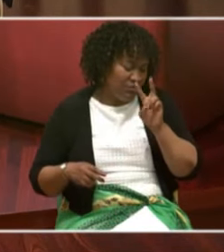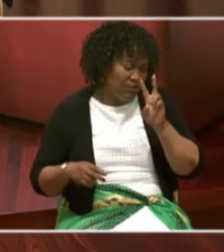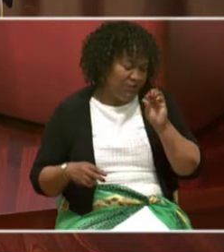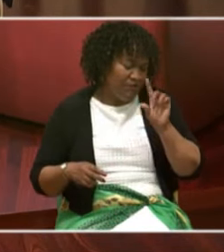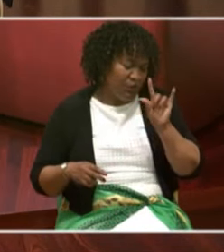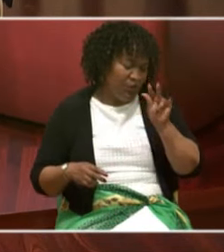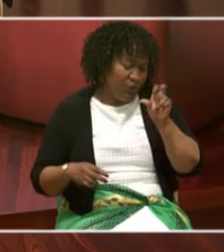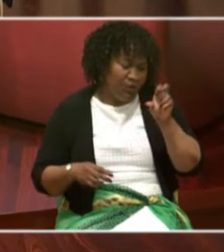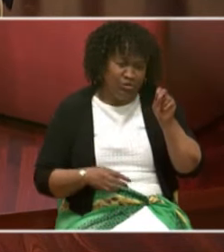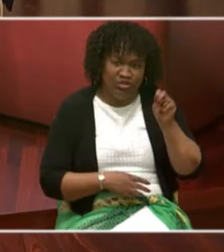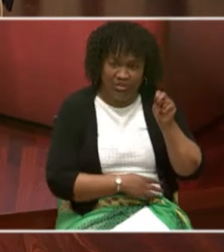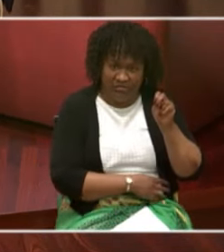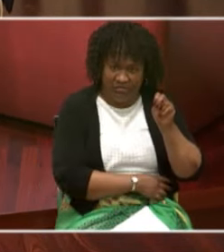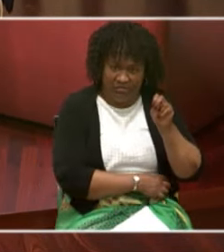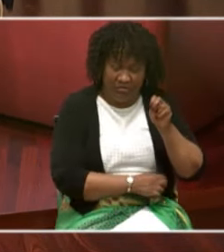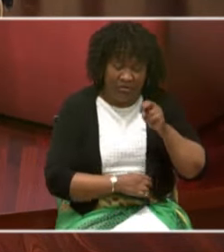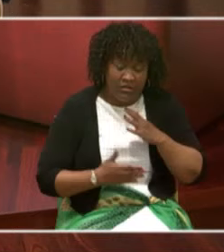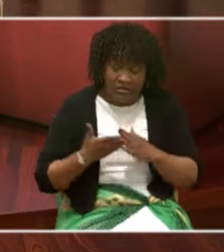living.